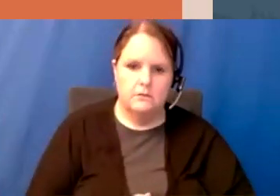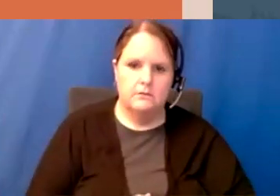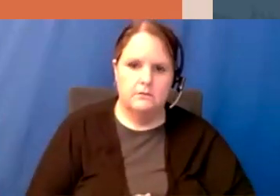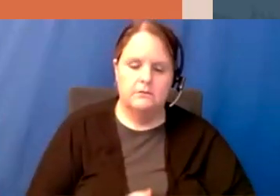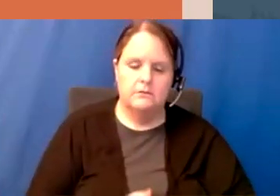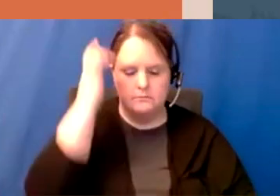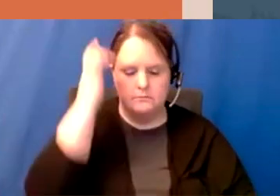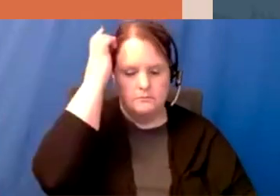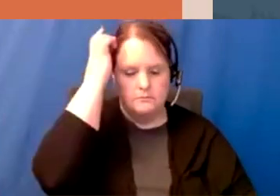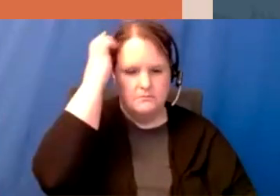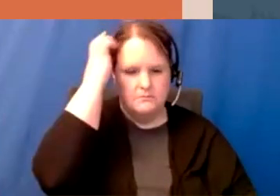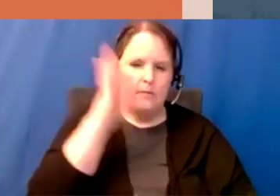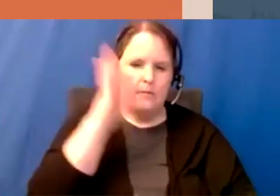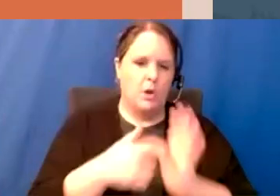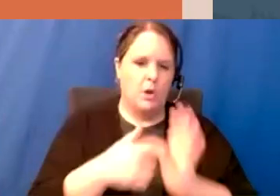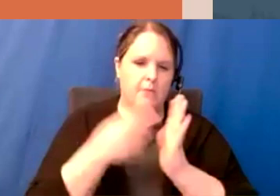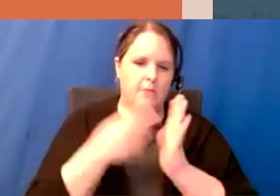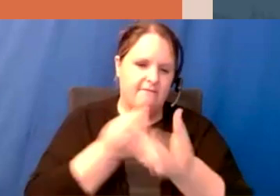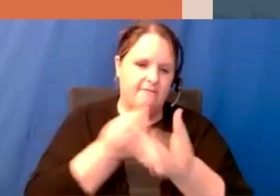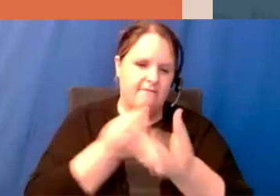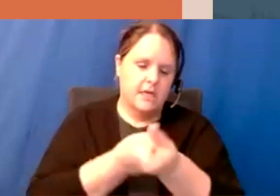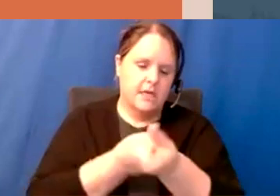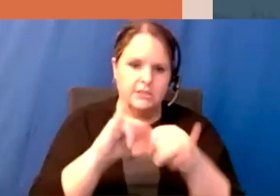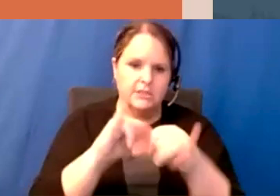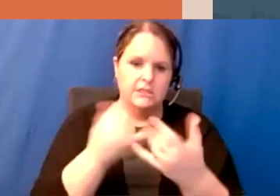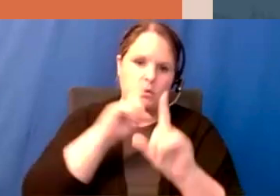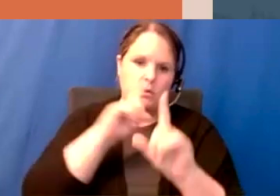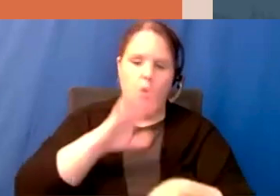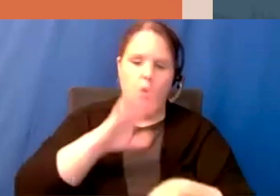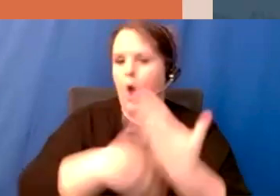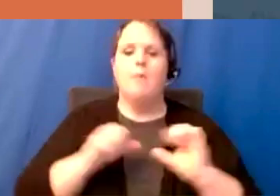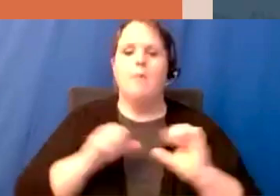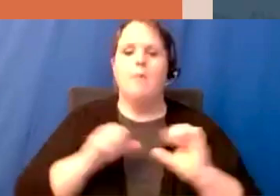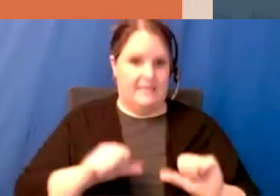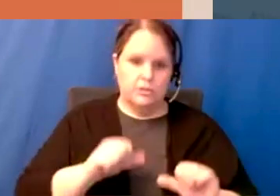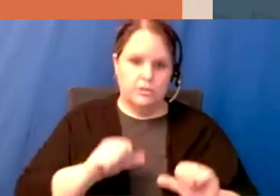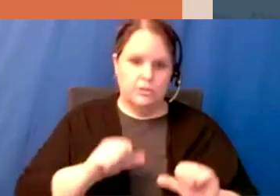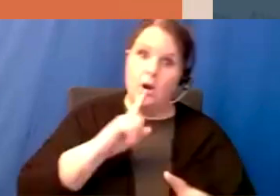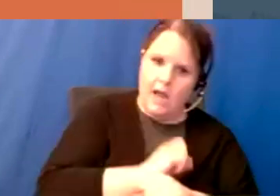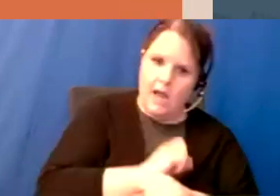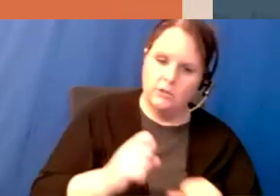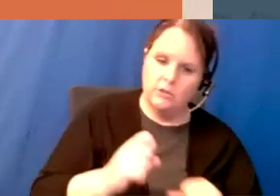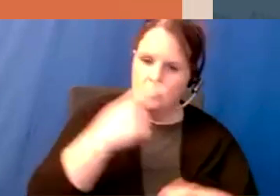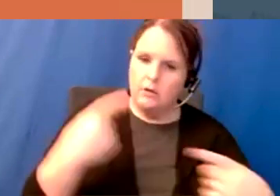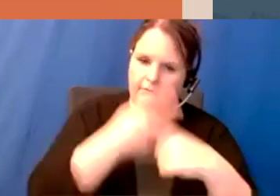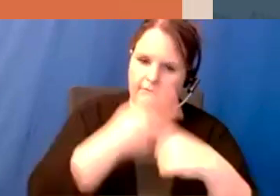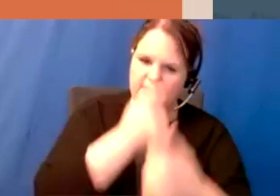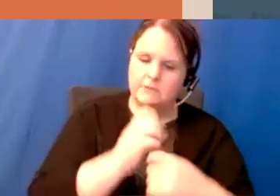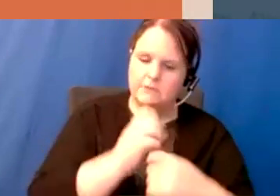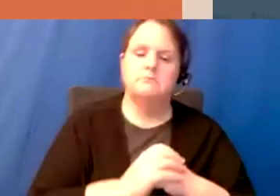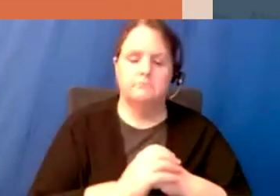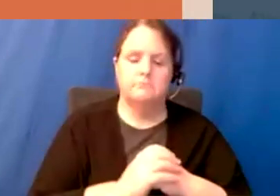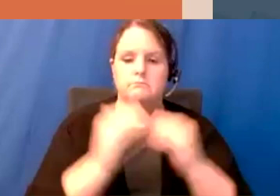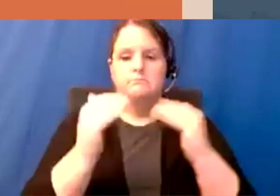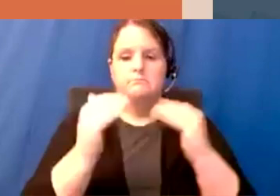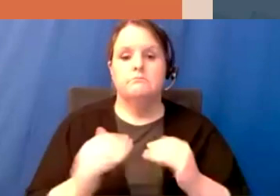funding agency, is to report all potential or actual conflicts of interest. And then